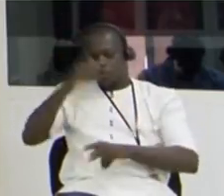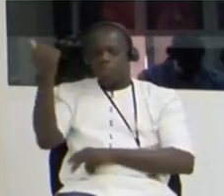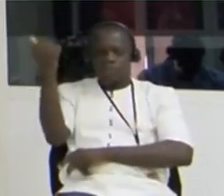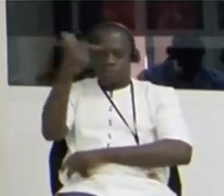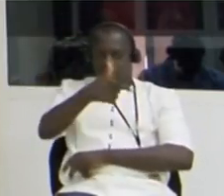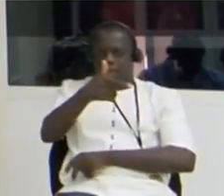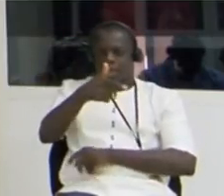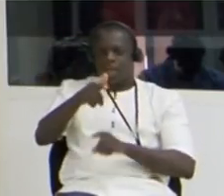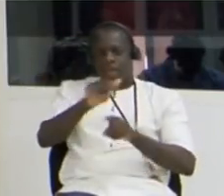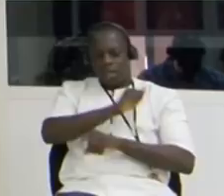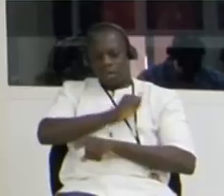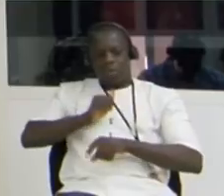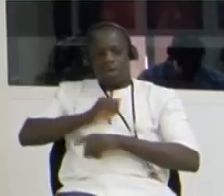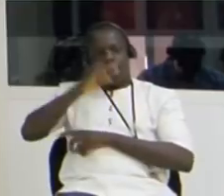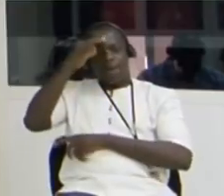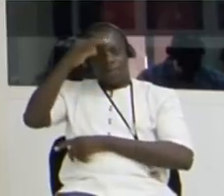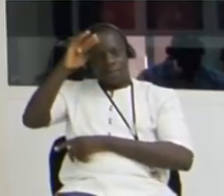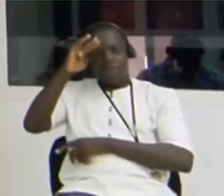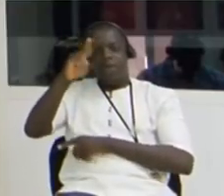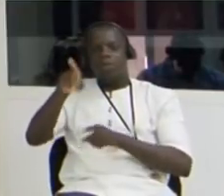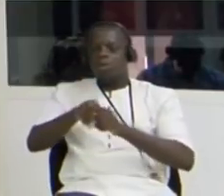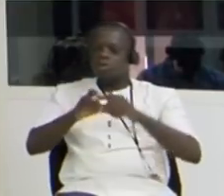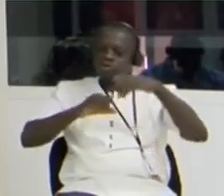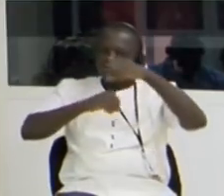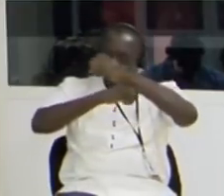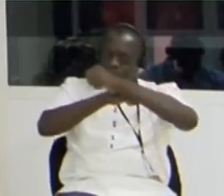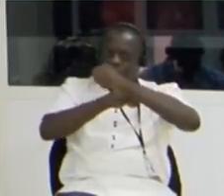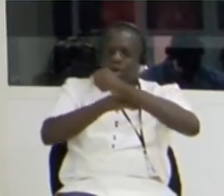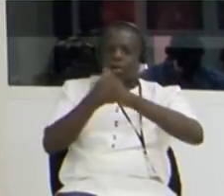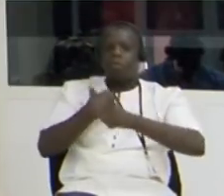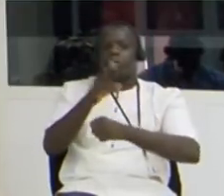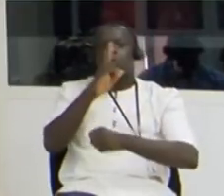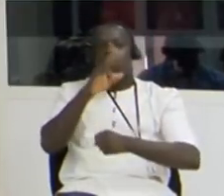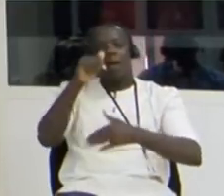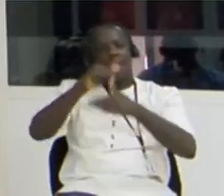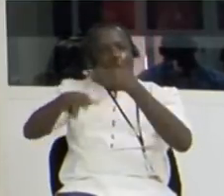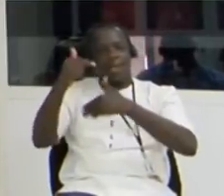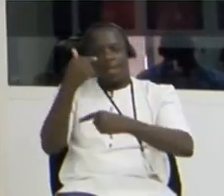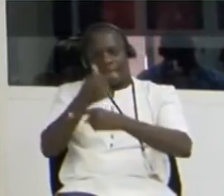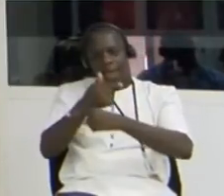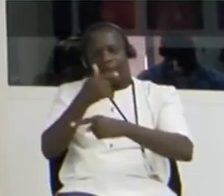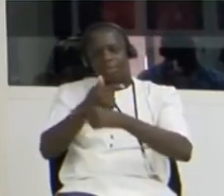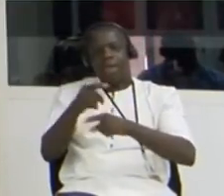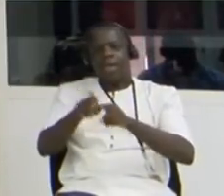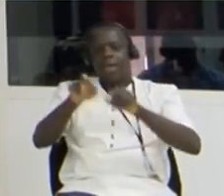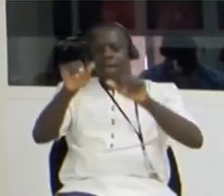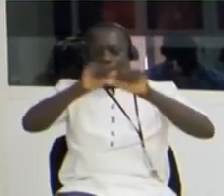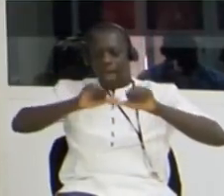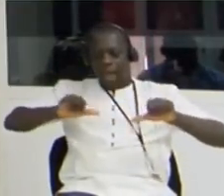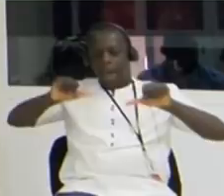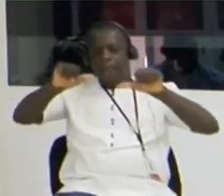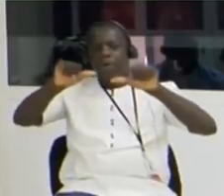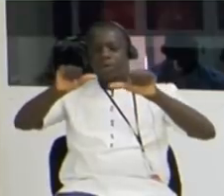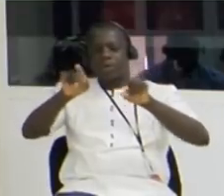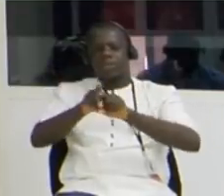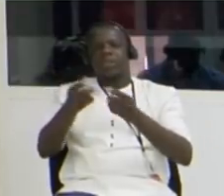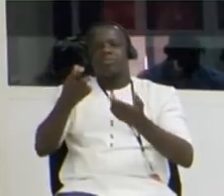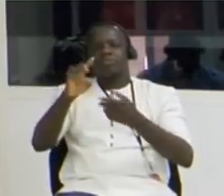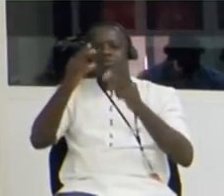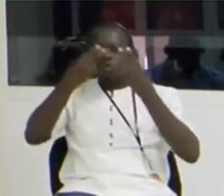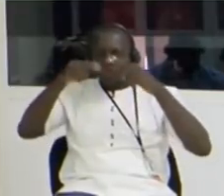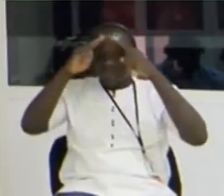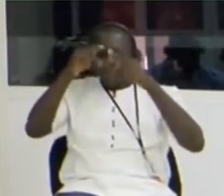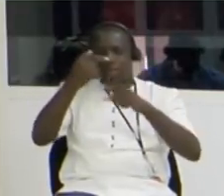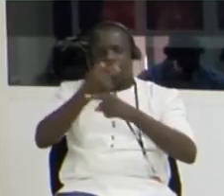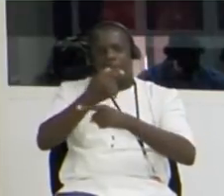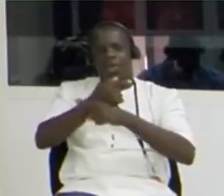ministry sponsored those at upper basic and senior level. And those within the country is Ministry of Higher Education, Research, Science